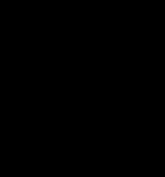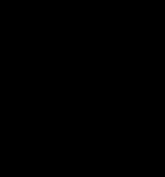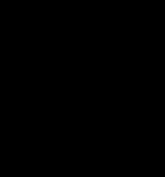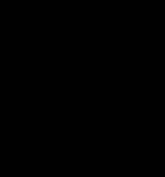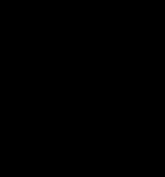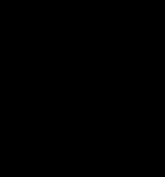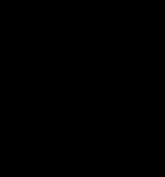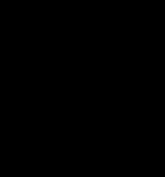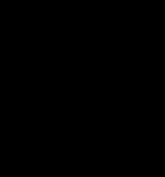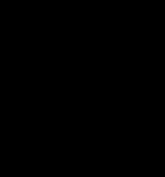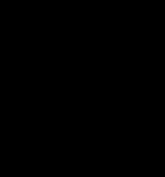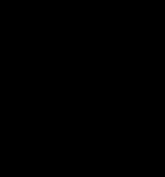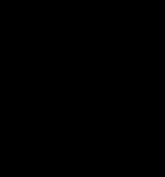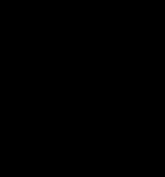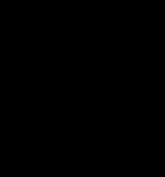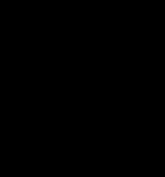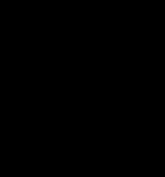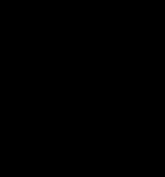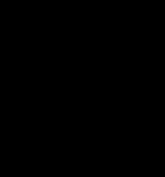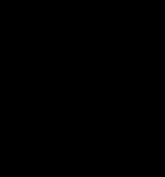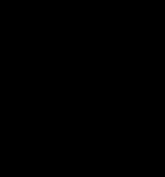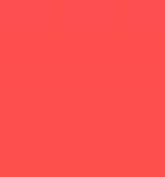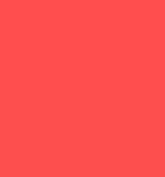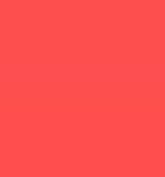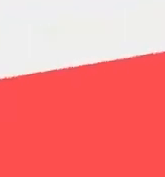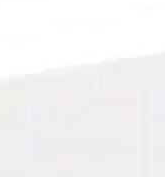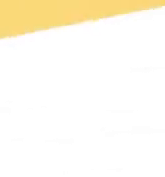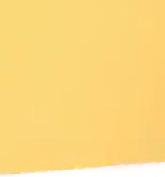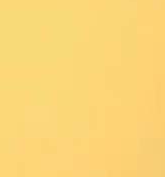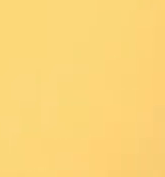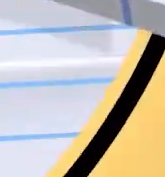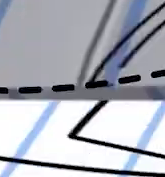Tara! Let's G!